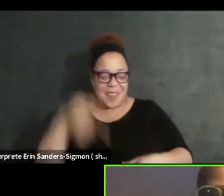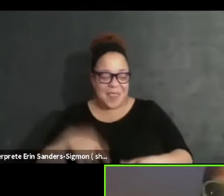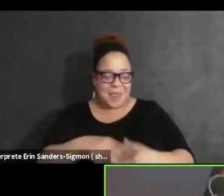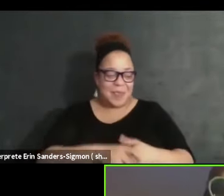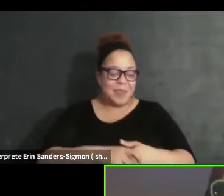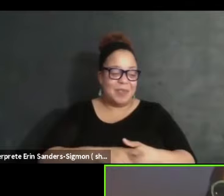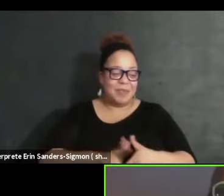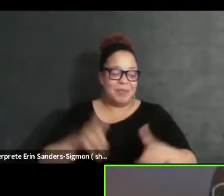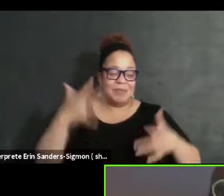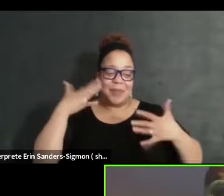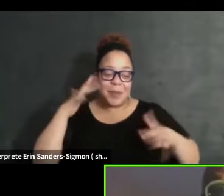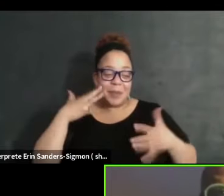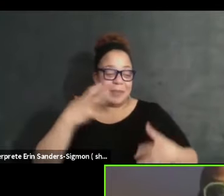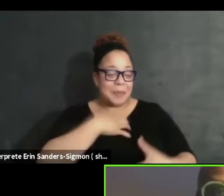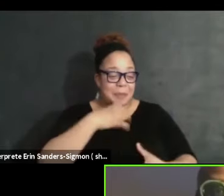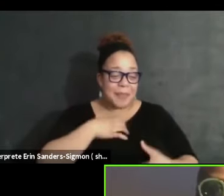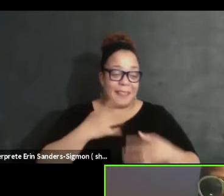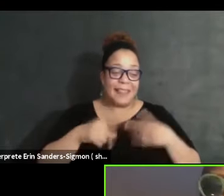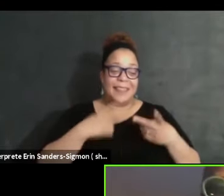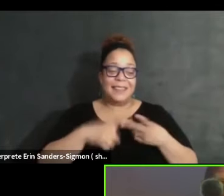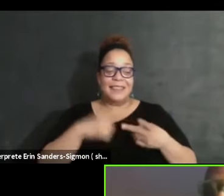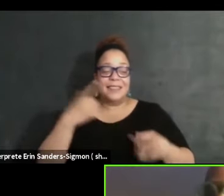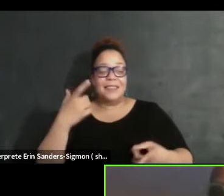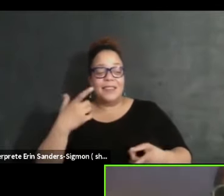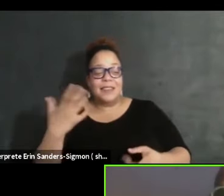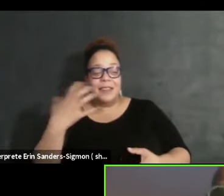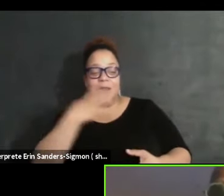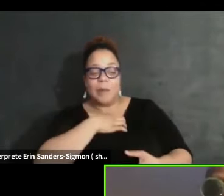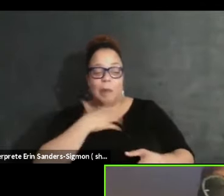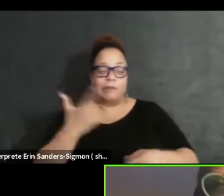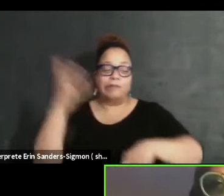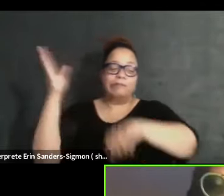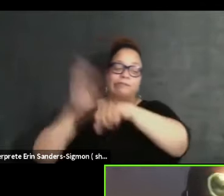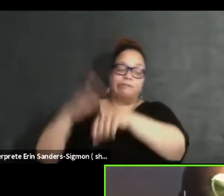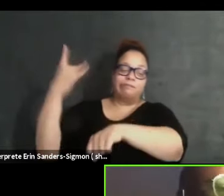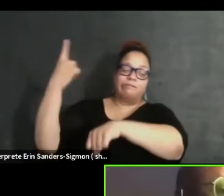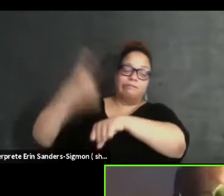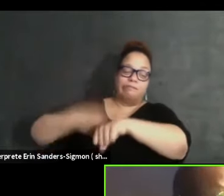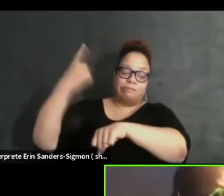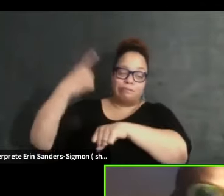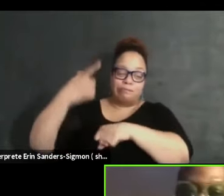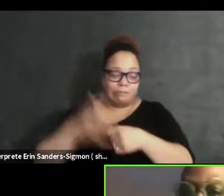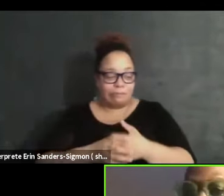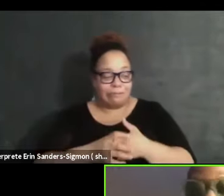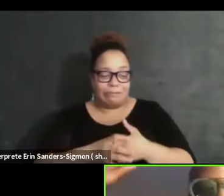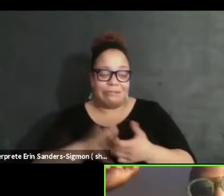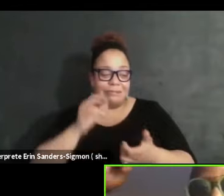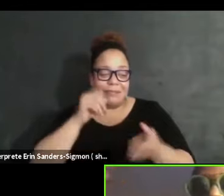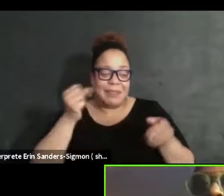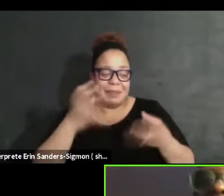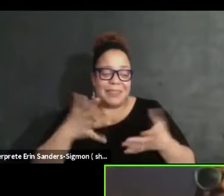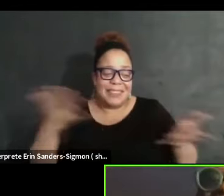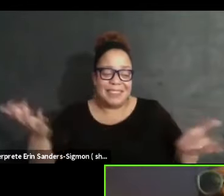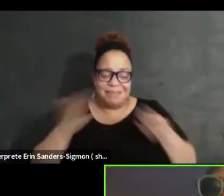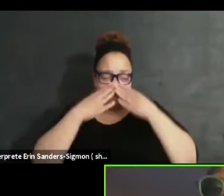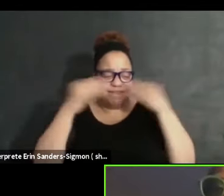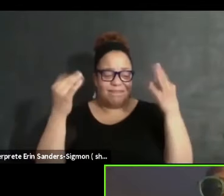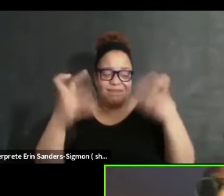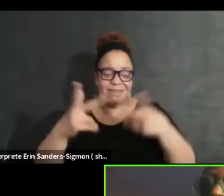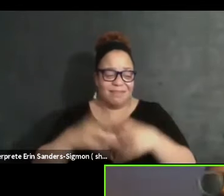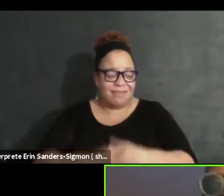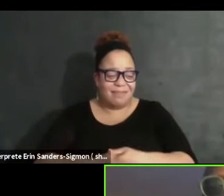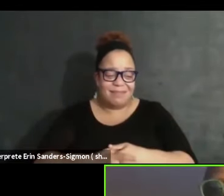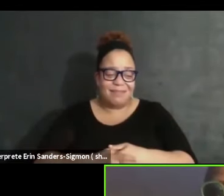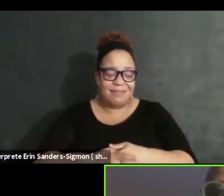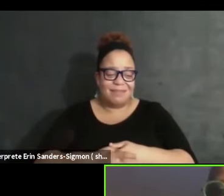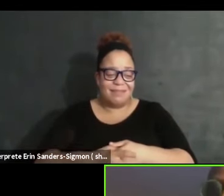out to Not Giving a Fuck, because it's Brave New Voices, bro. We're not here to be quiet. So we are going to slide